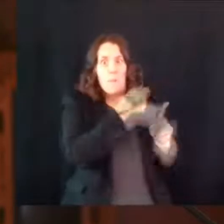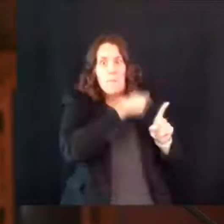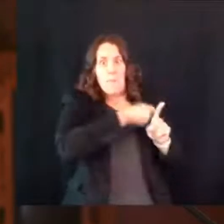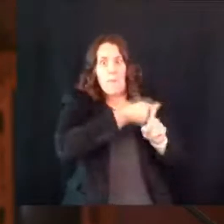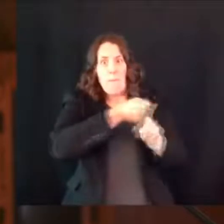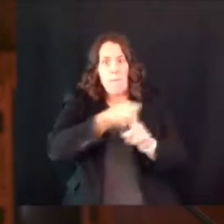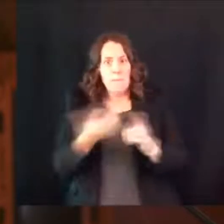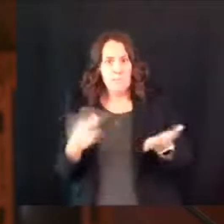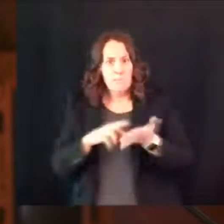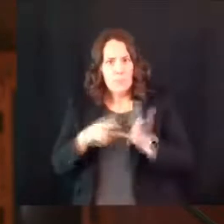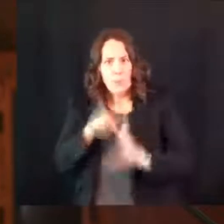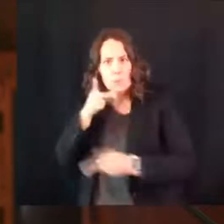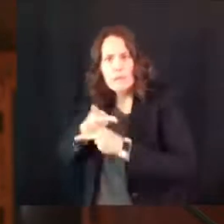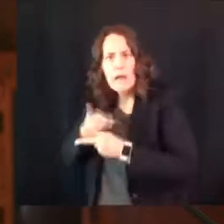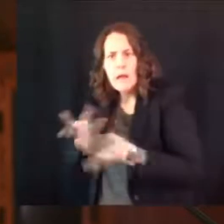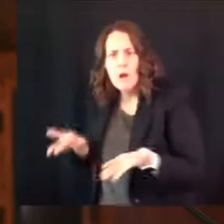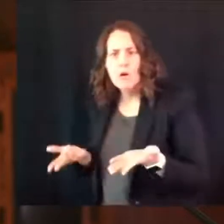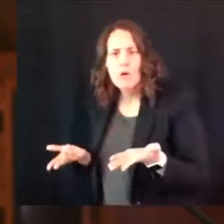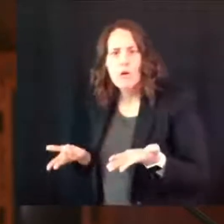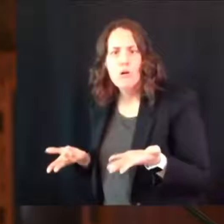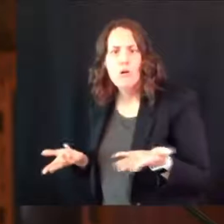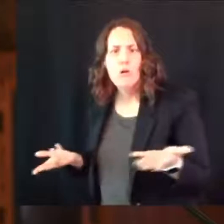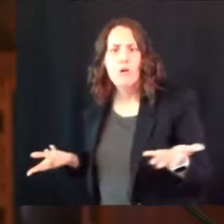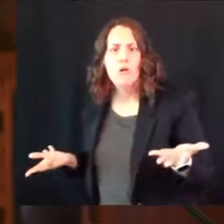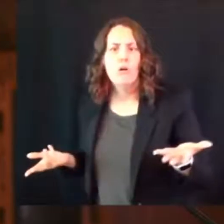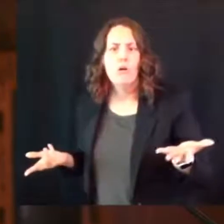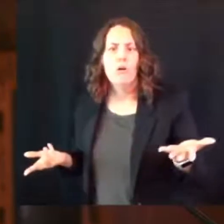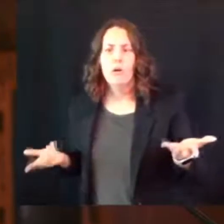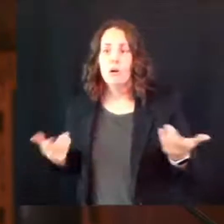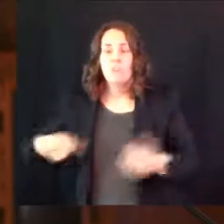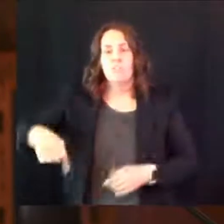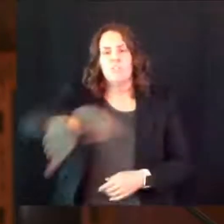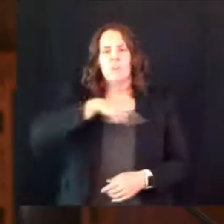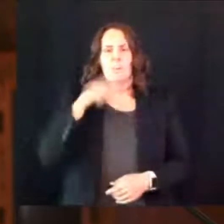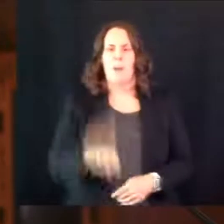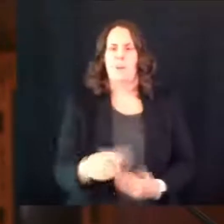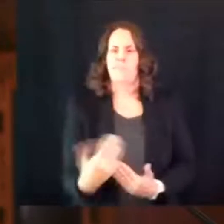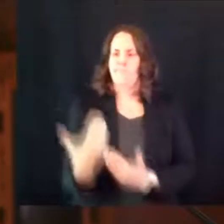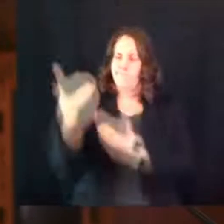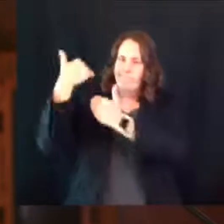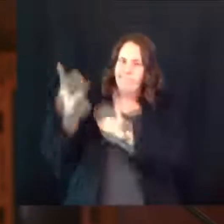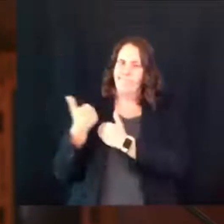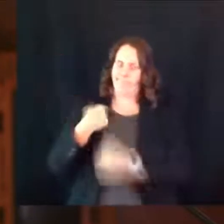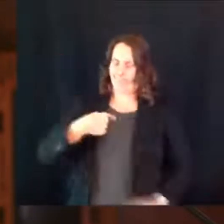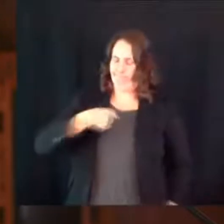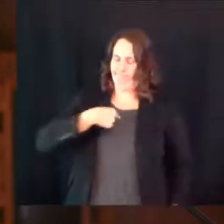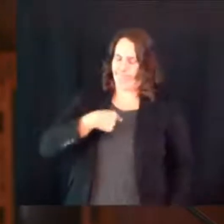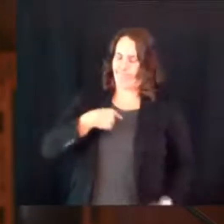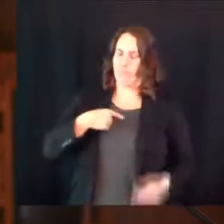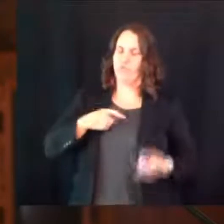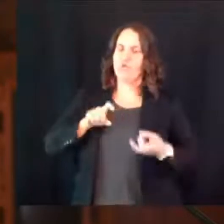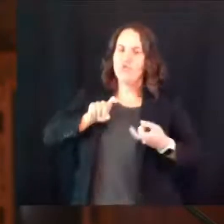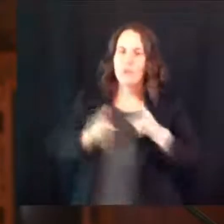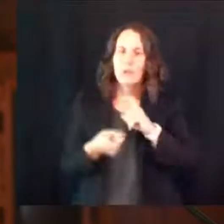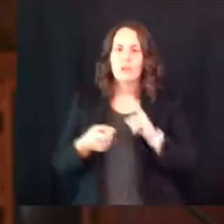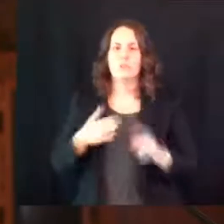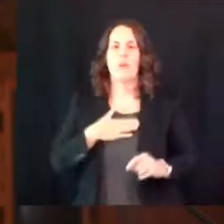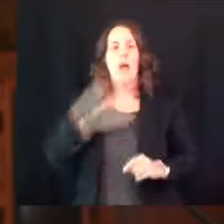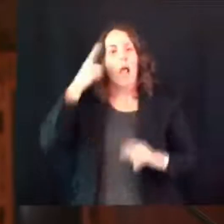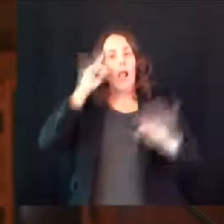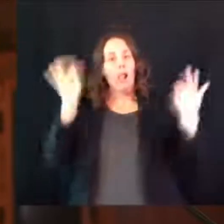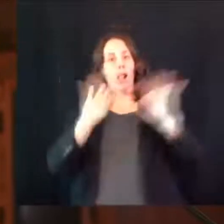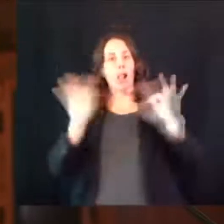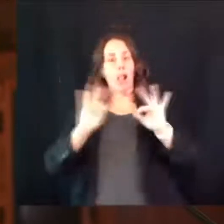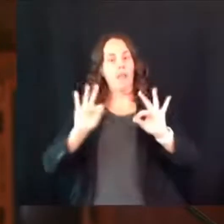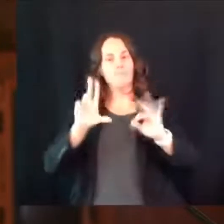on track and see our cases start to go down, we will overwhelm those systems, and that is